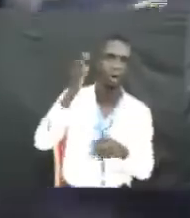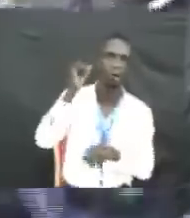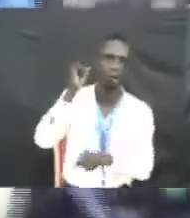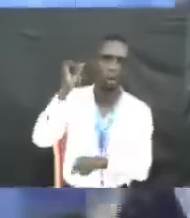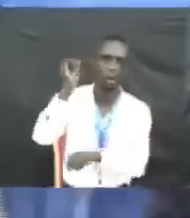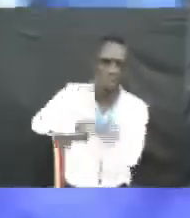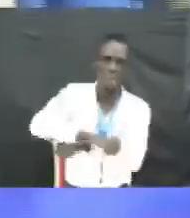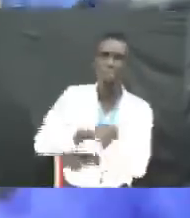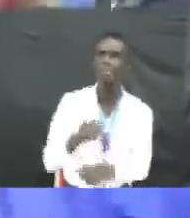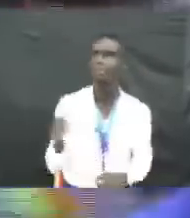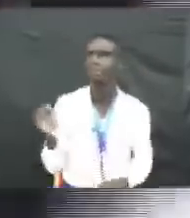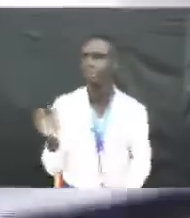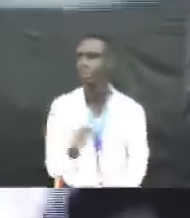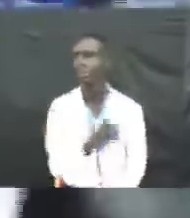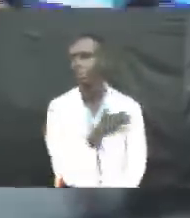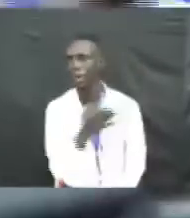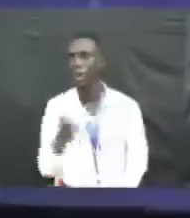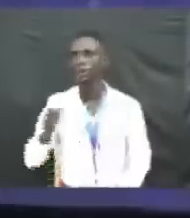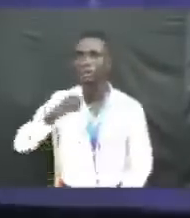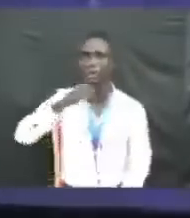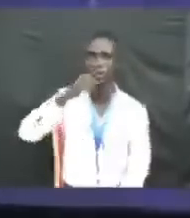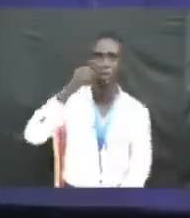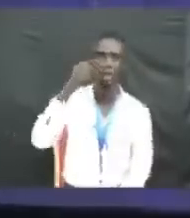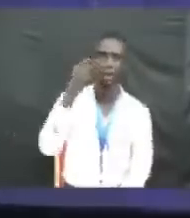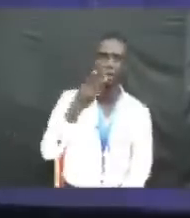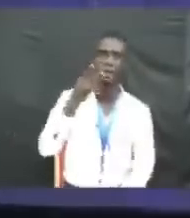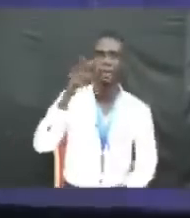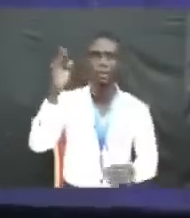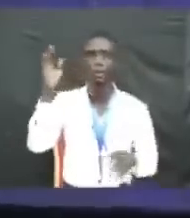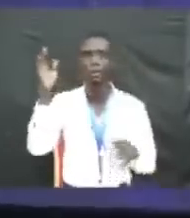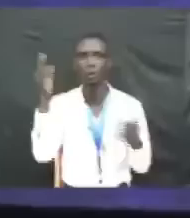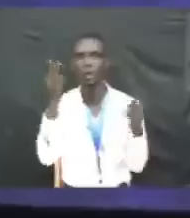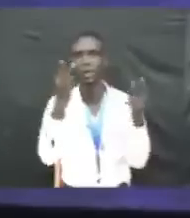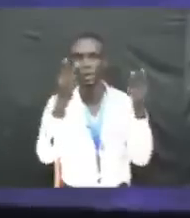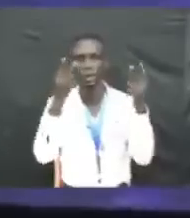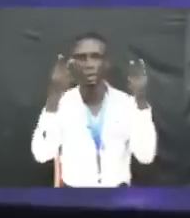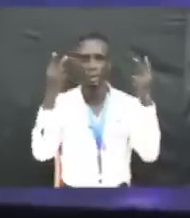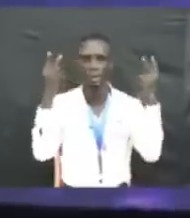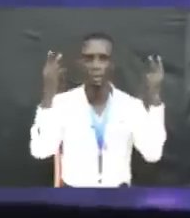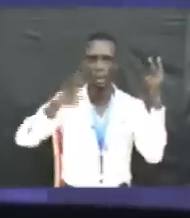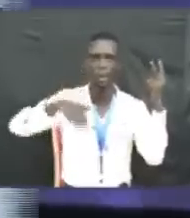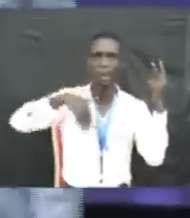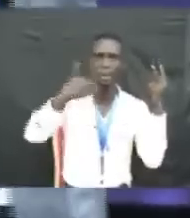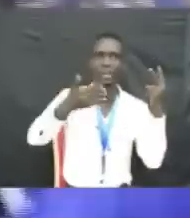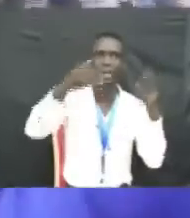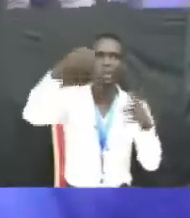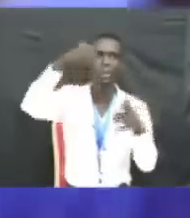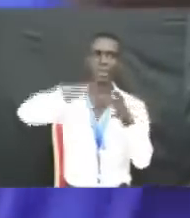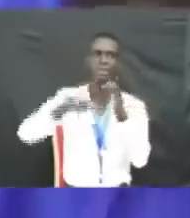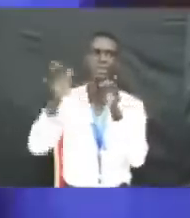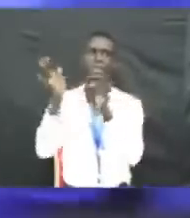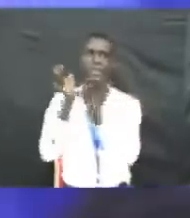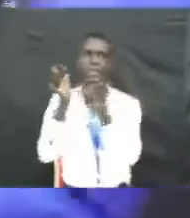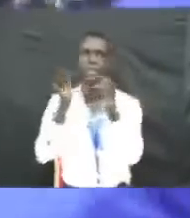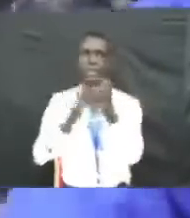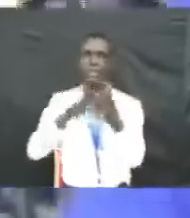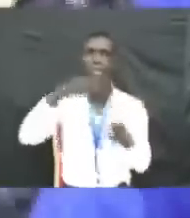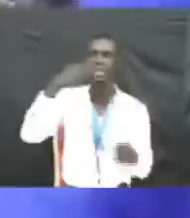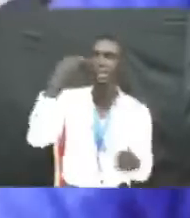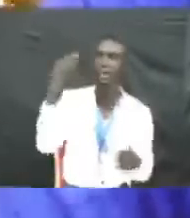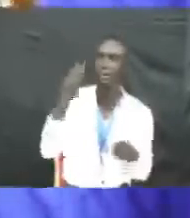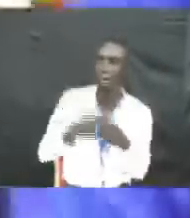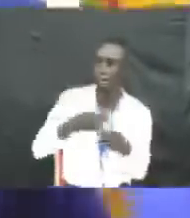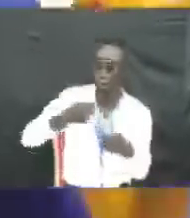shall overcome. Hallelujah. See the victory granted in Jesus name. In Jesus